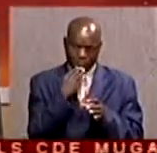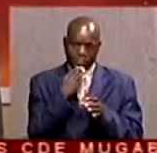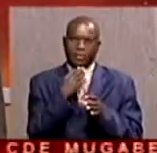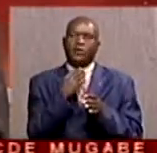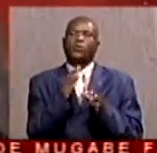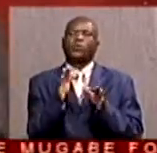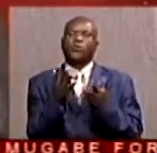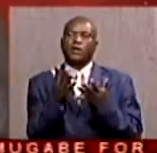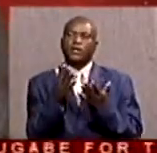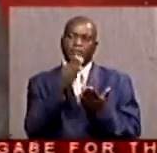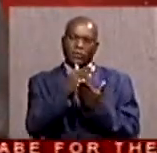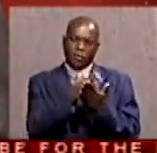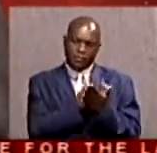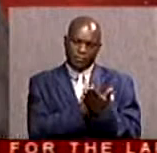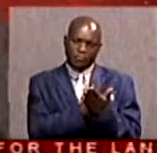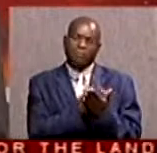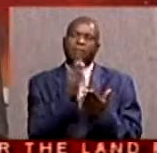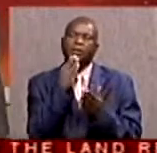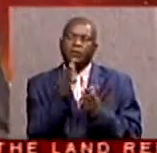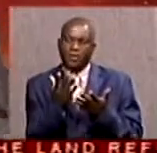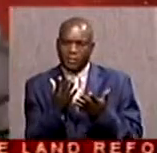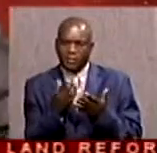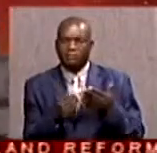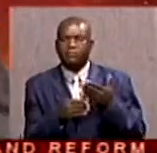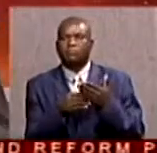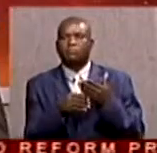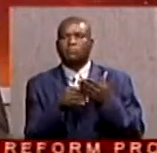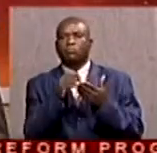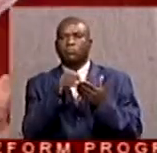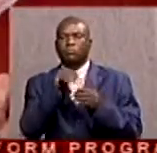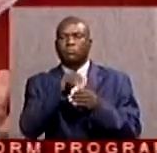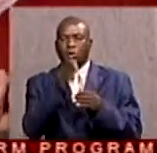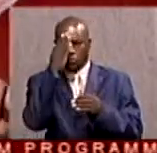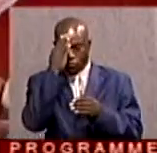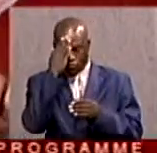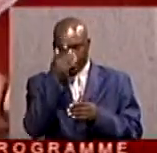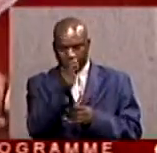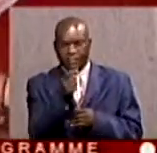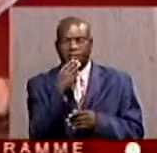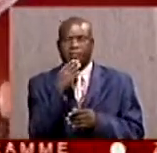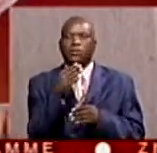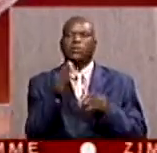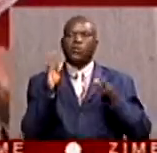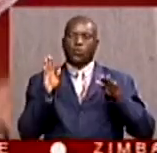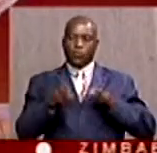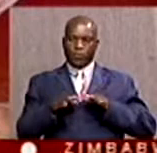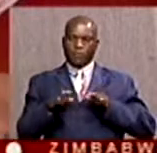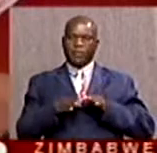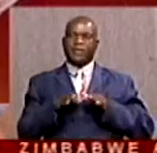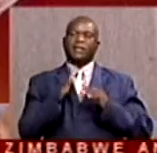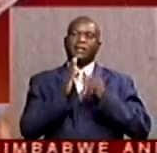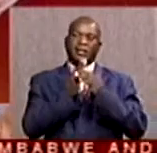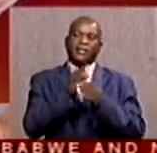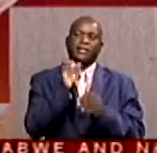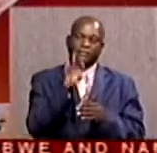women empowerment entail, and who exactly is involved in it? It's really focusing on female leadership in